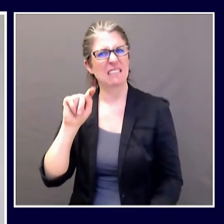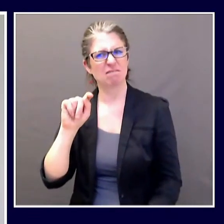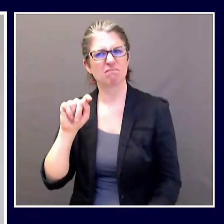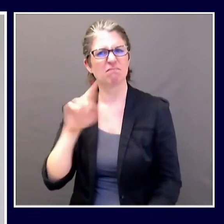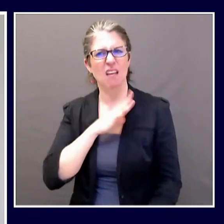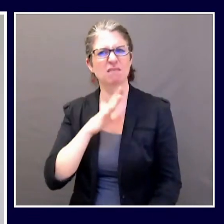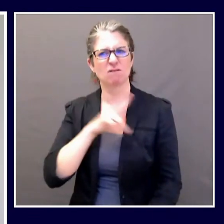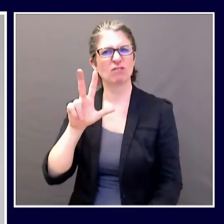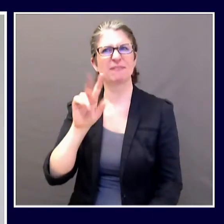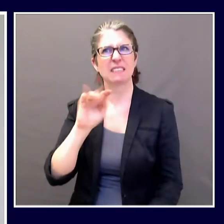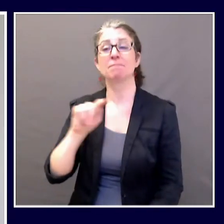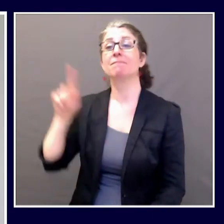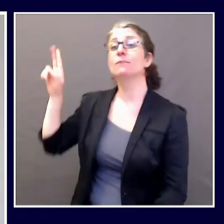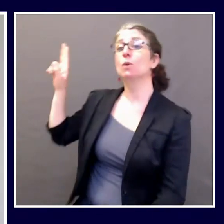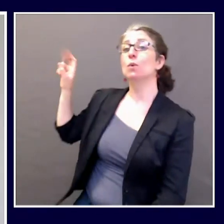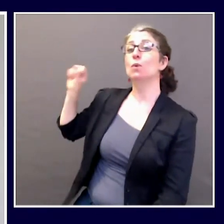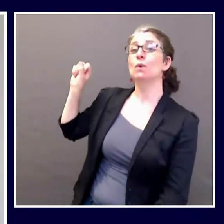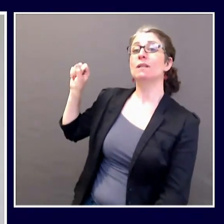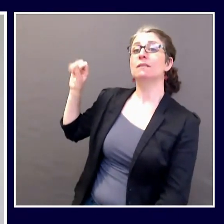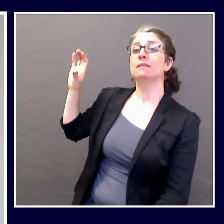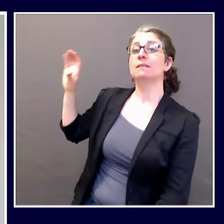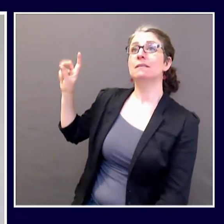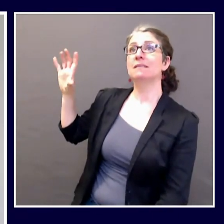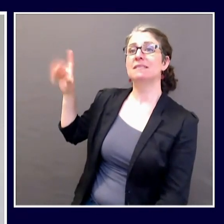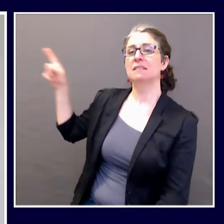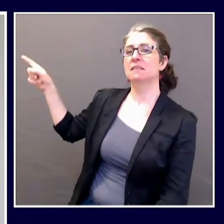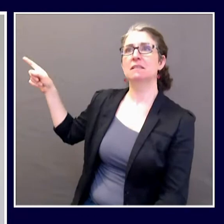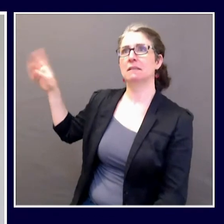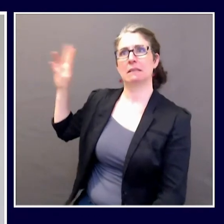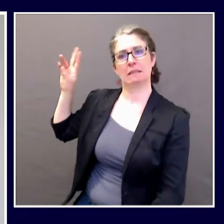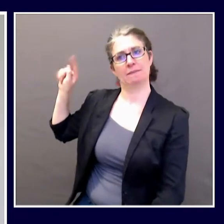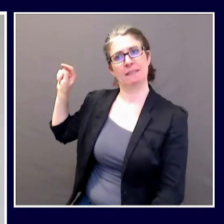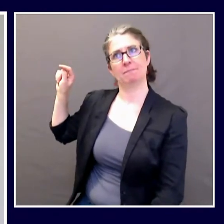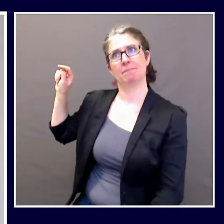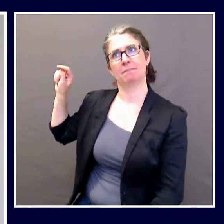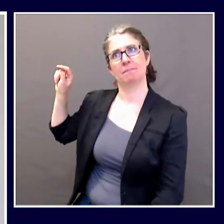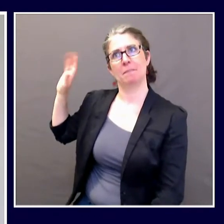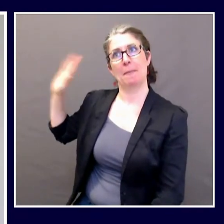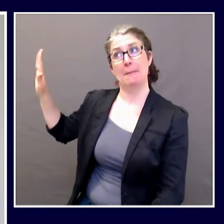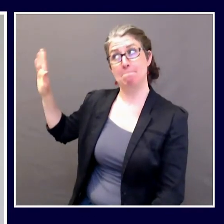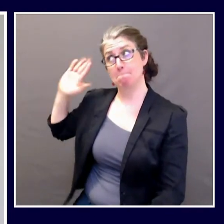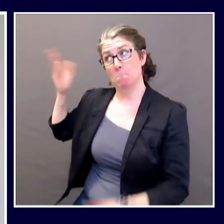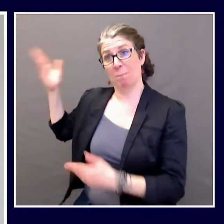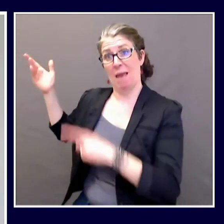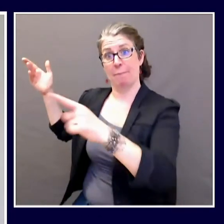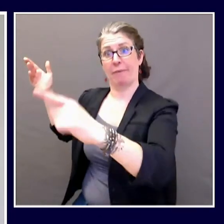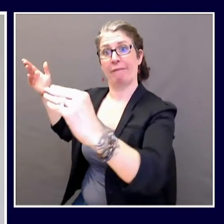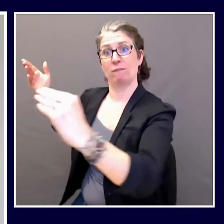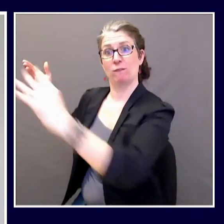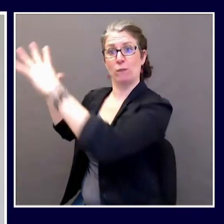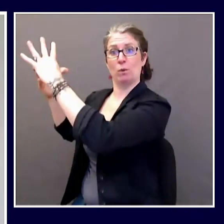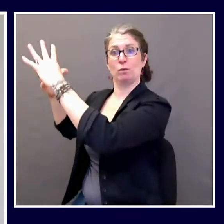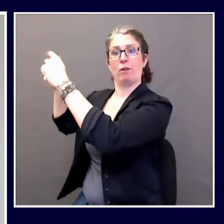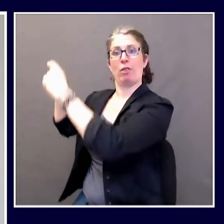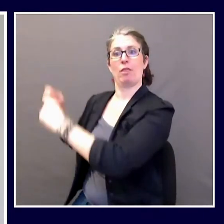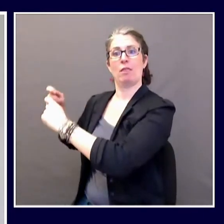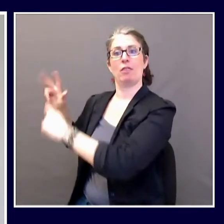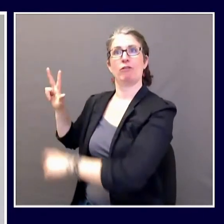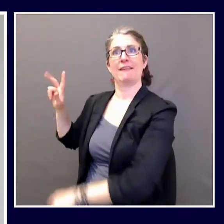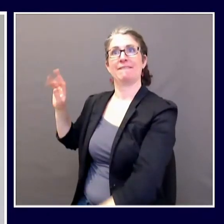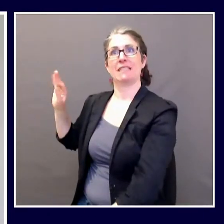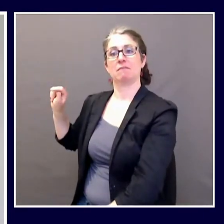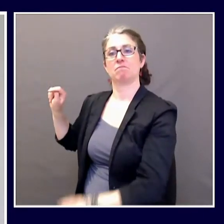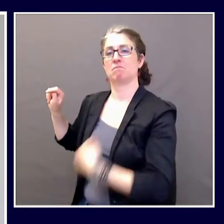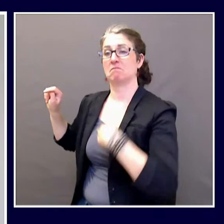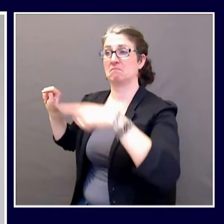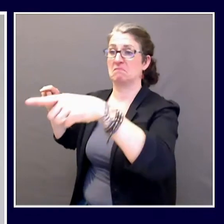happen to change their guidance on the 6 foot and bring it down to anything different, We'll take a look at that. We'll study it, see how